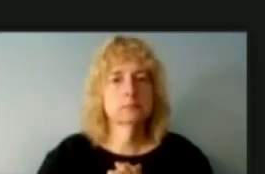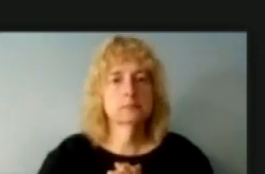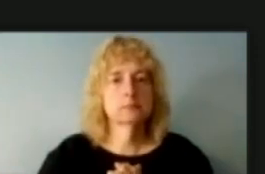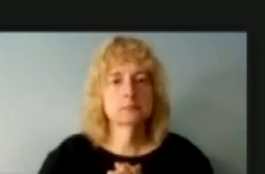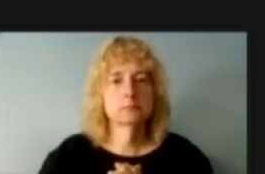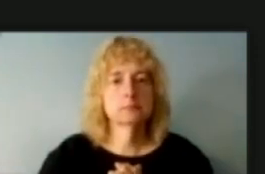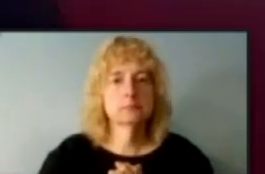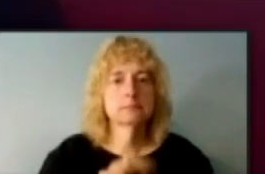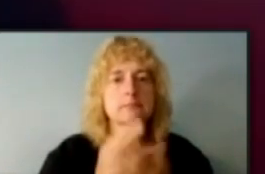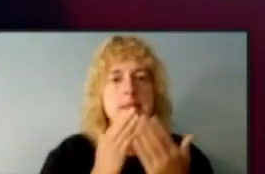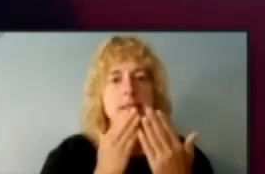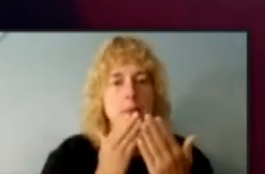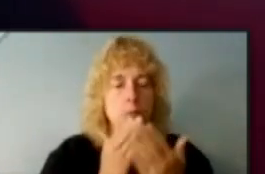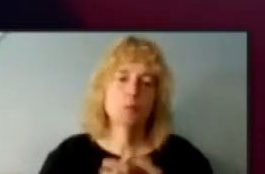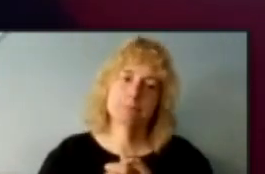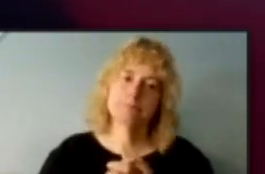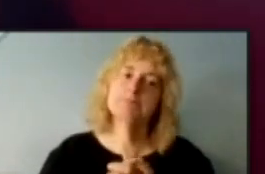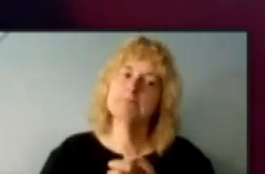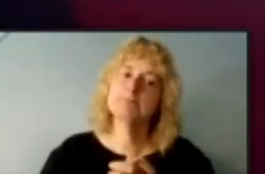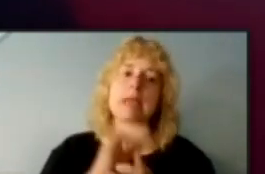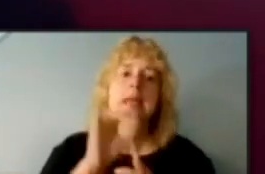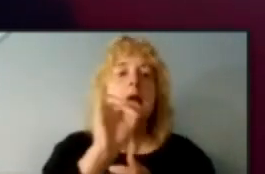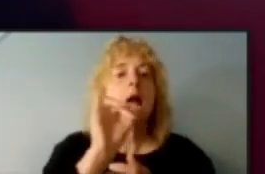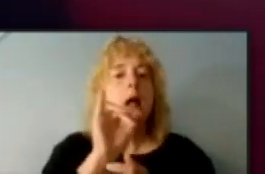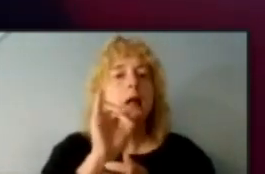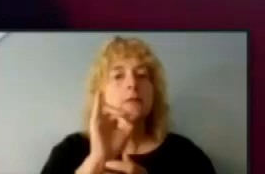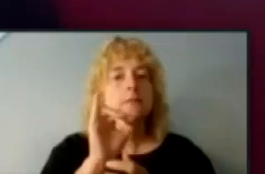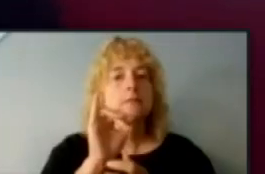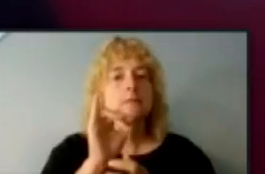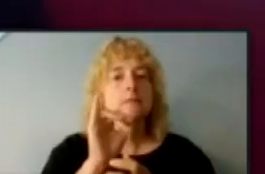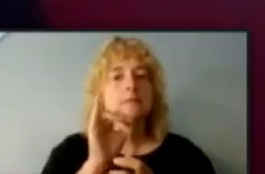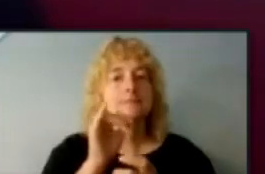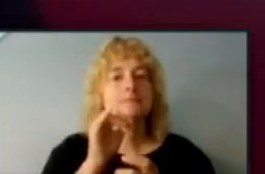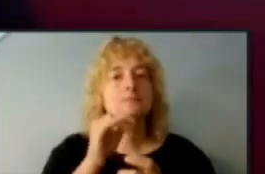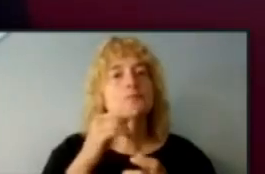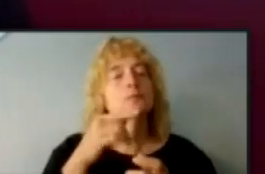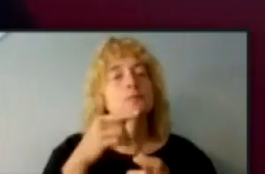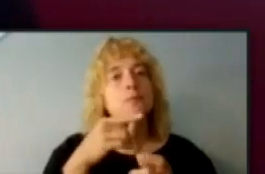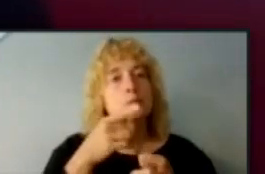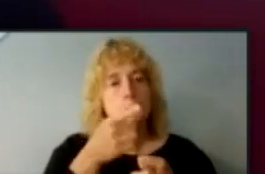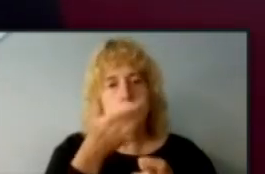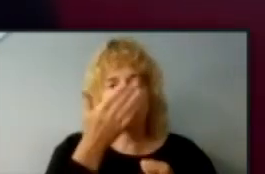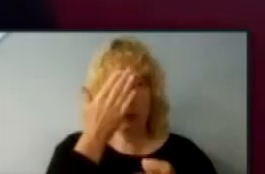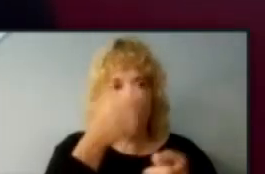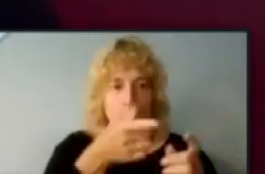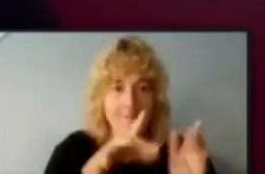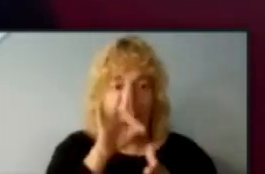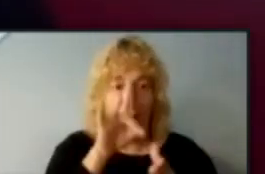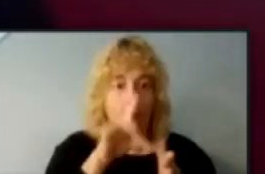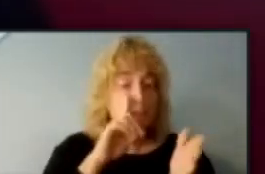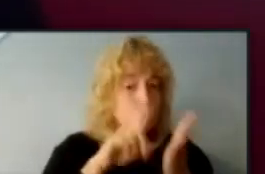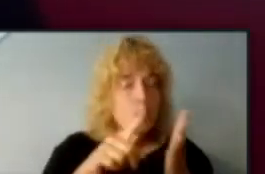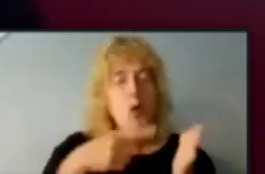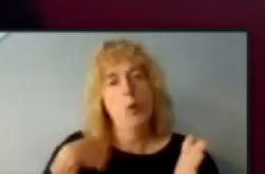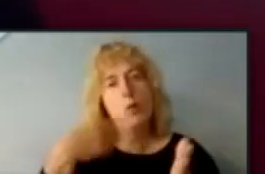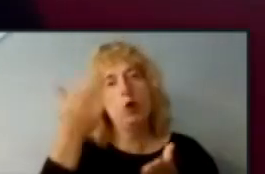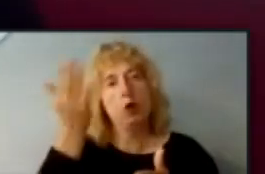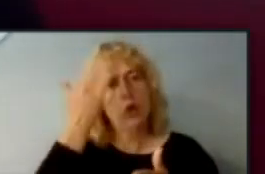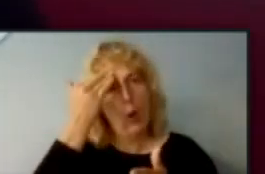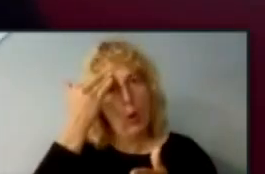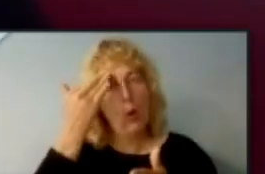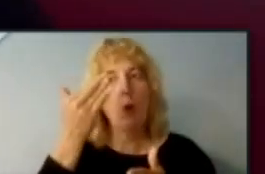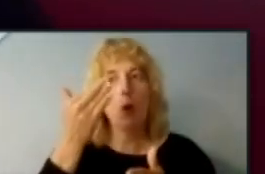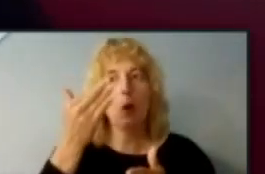Yes, and we know, just as you found out that how important resilience is, we know that we are